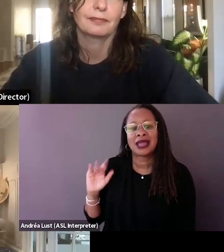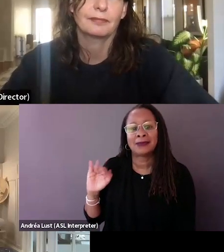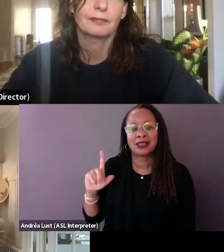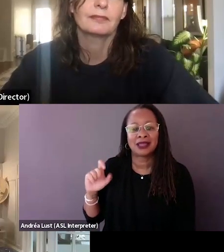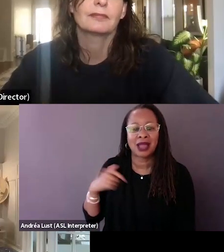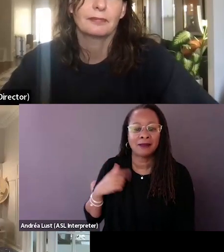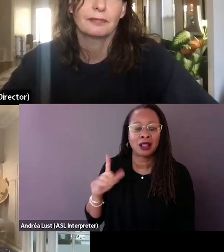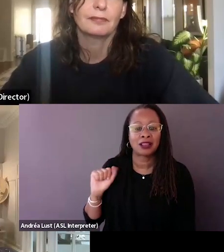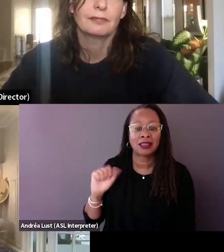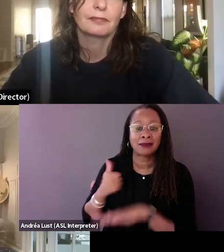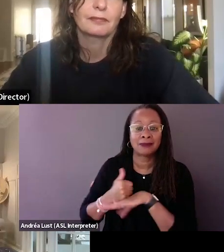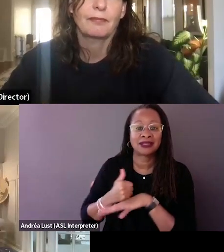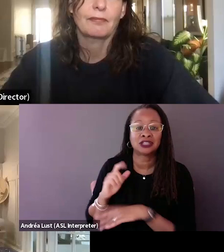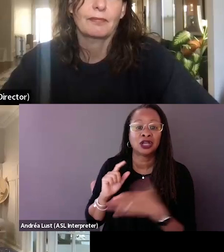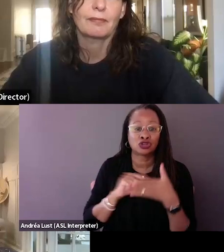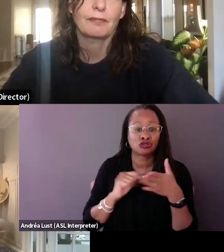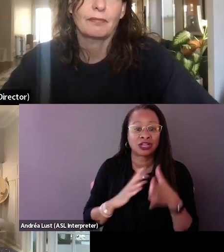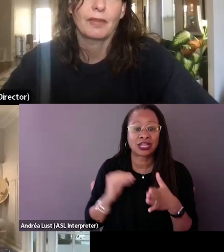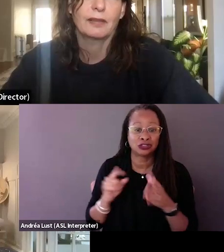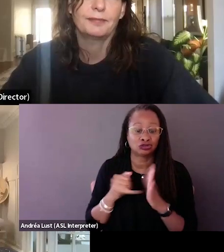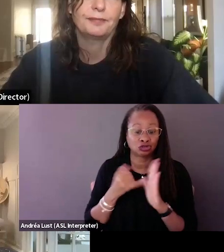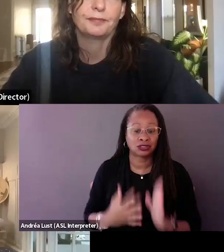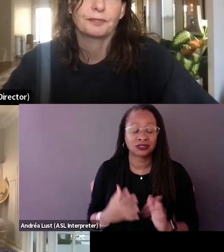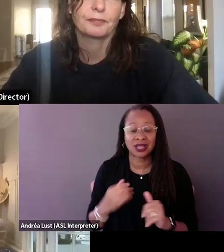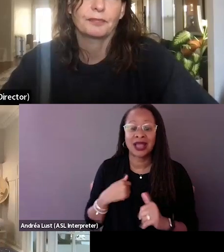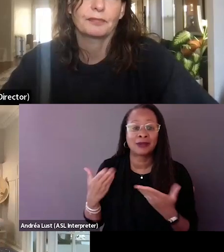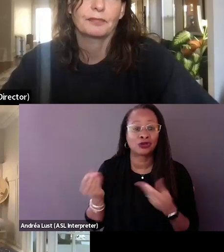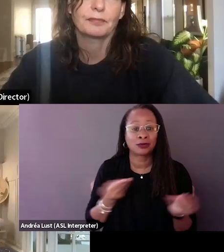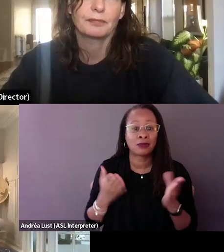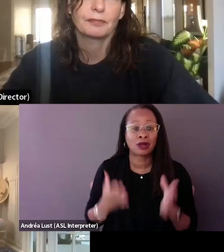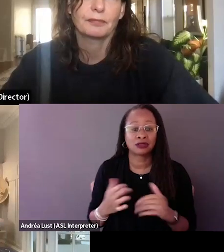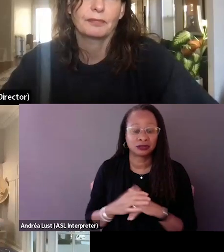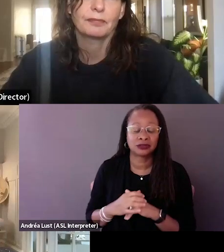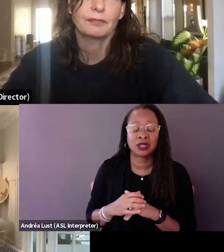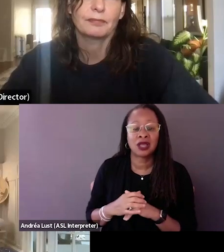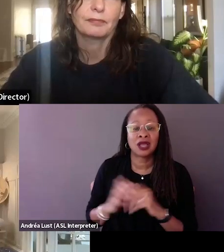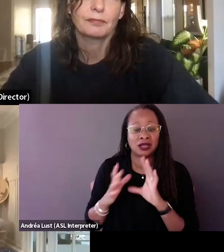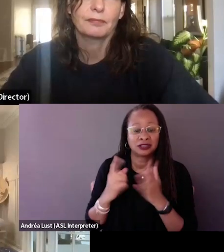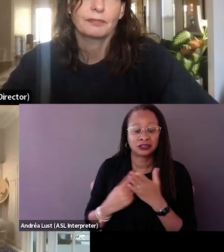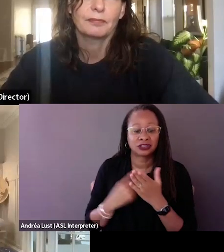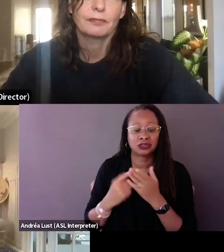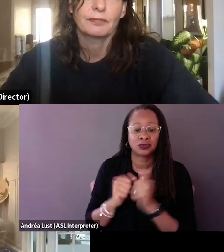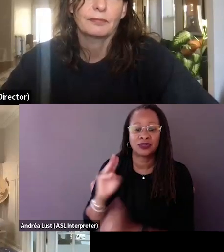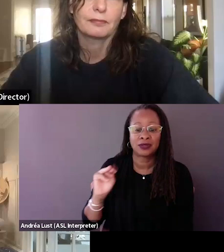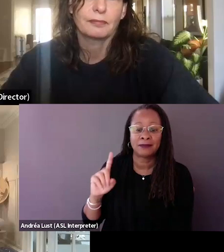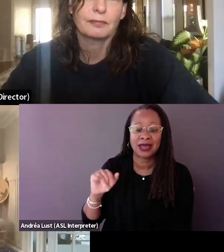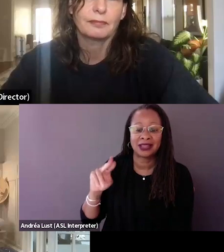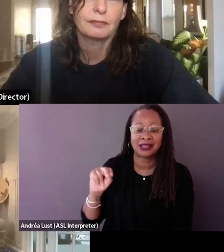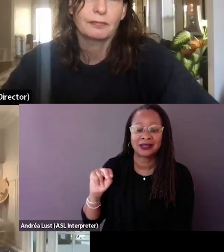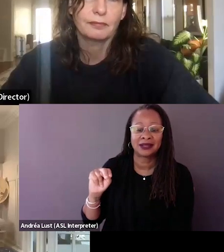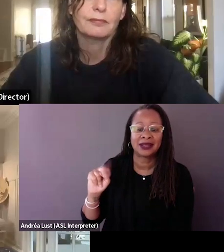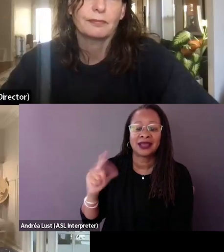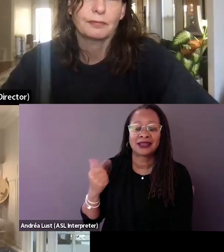journalist, and I'm here to moderate a discussion with Madeline Gavin, the director of this incredible film Beyond